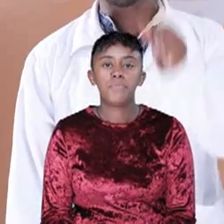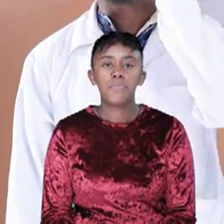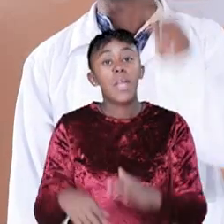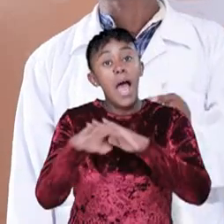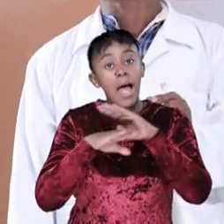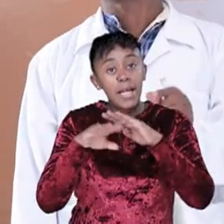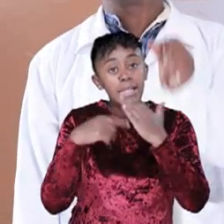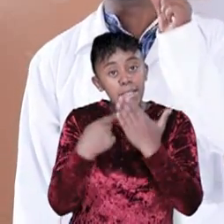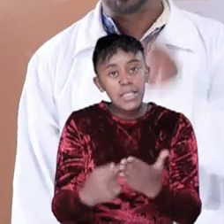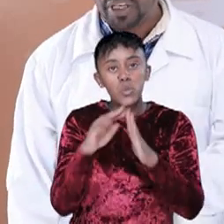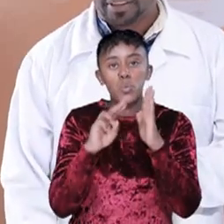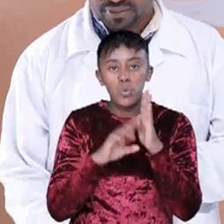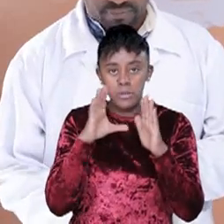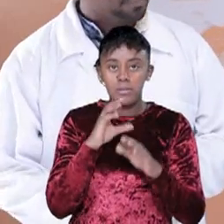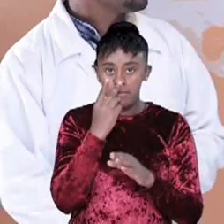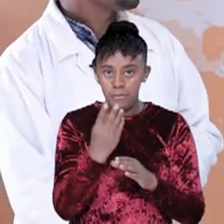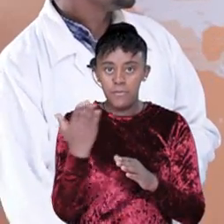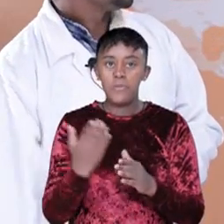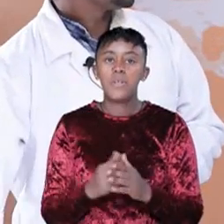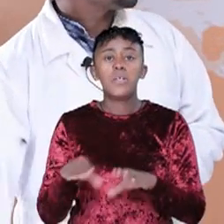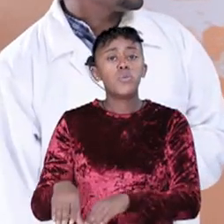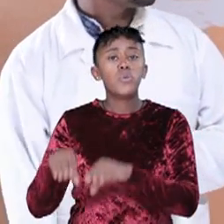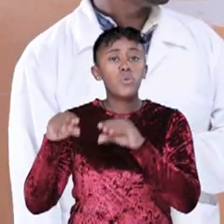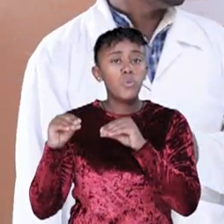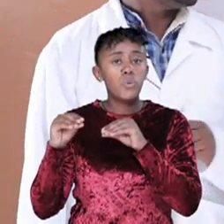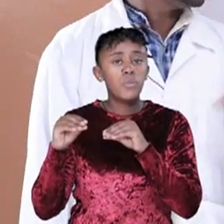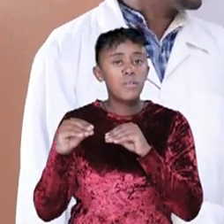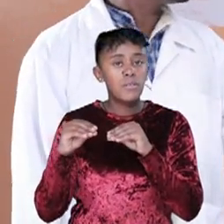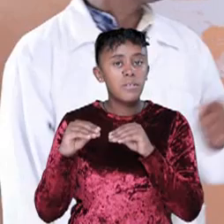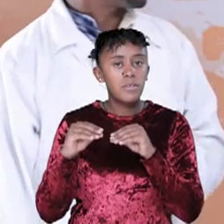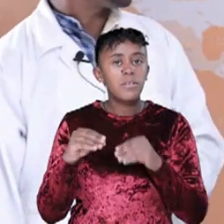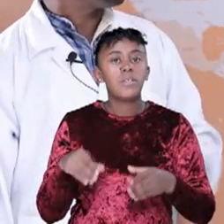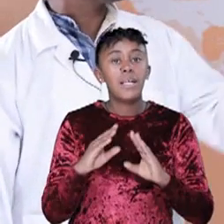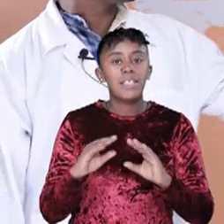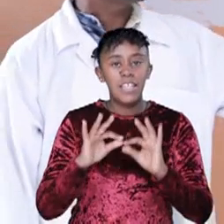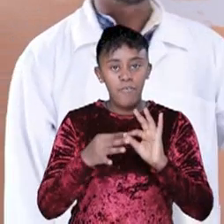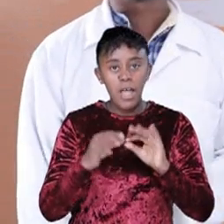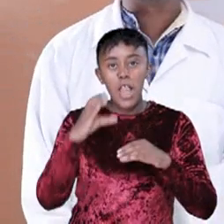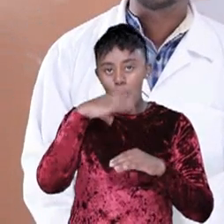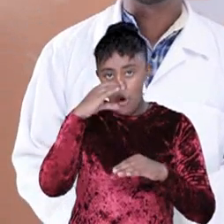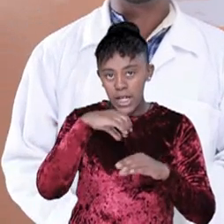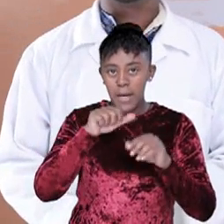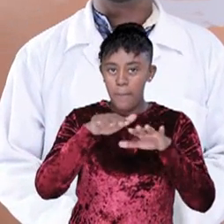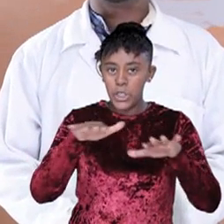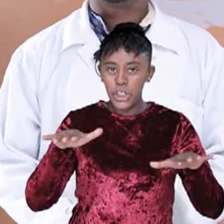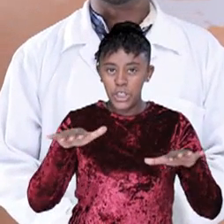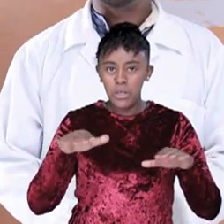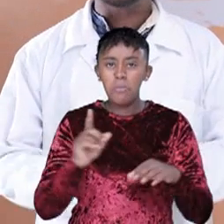see under these units. Student, let us define about thermonic